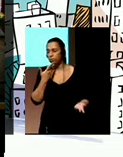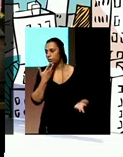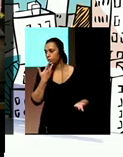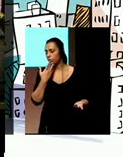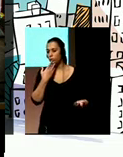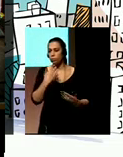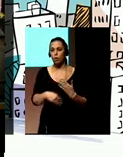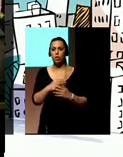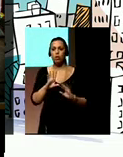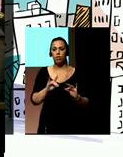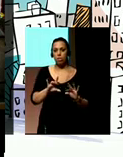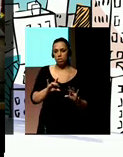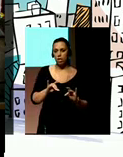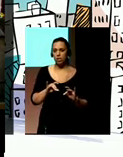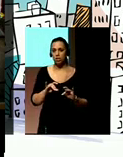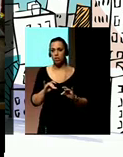accessibility,